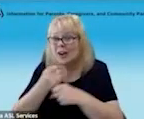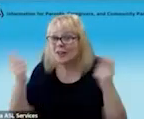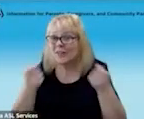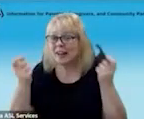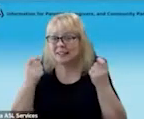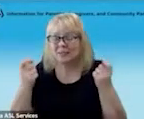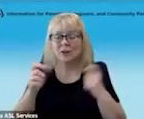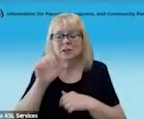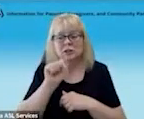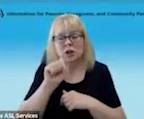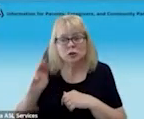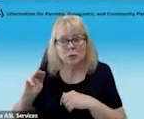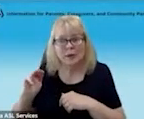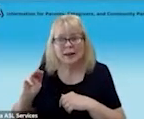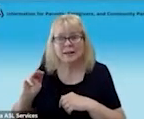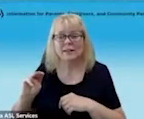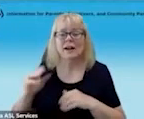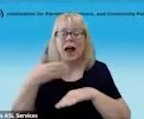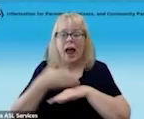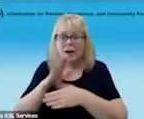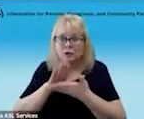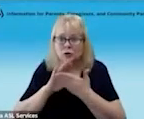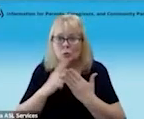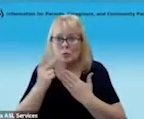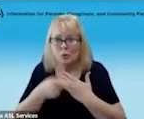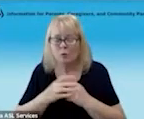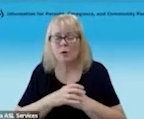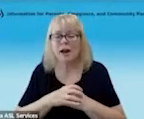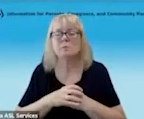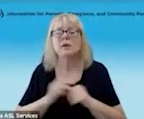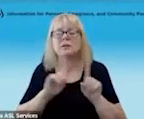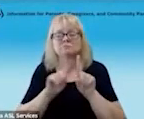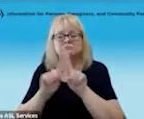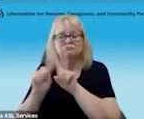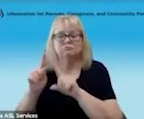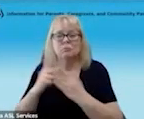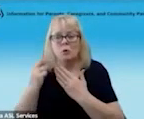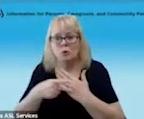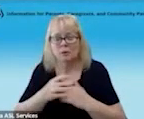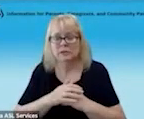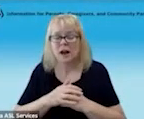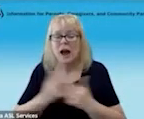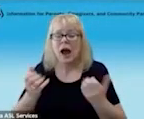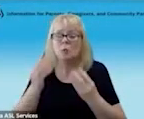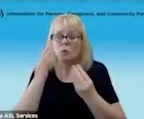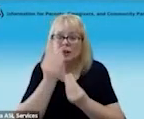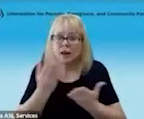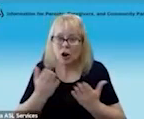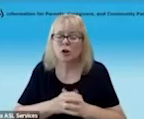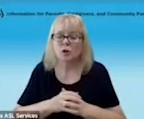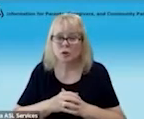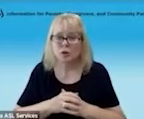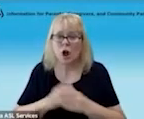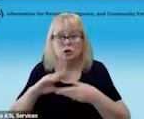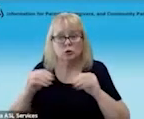and education, such as door-to-door and community canvassing, a cultural event such as the Cambodian New Year, tech festival,